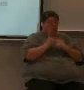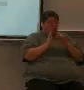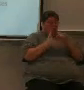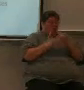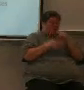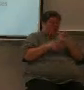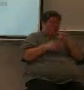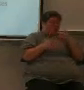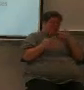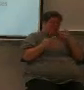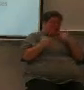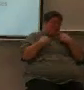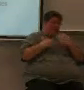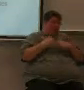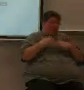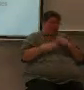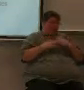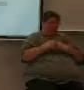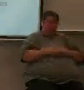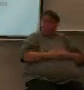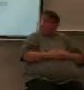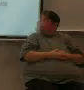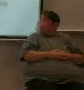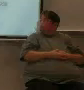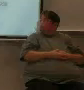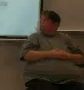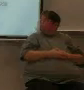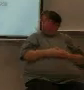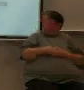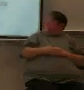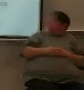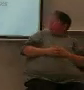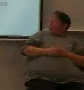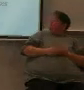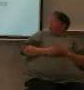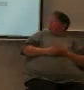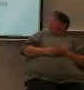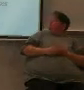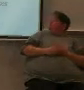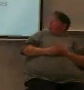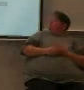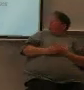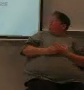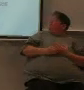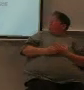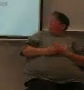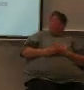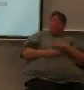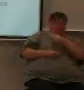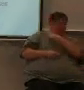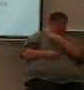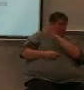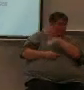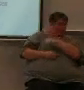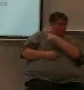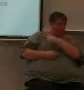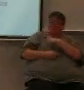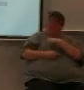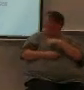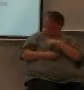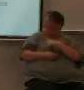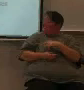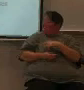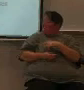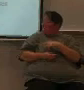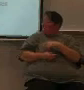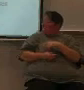Related to this, and is commonly used throughout, is the index of biotic integrity, and that assesses habitats and fish species, and it's used